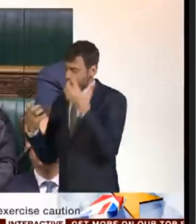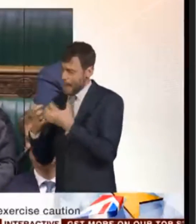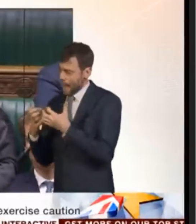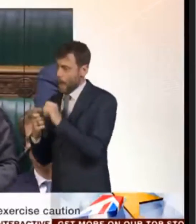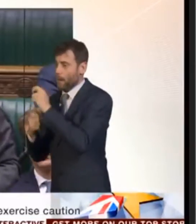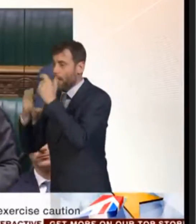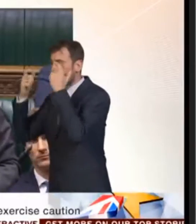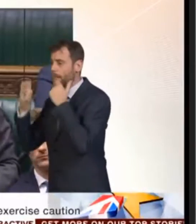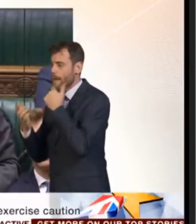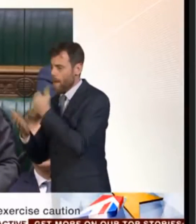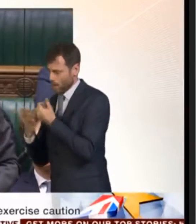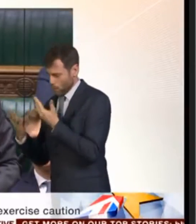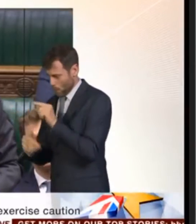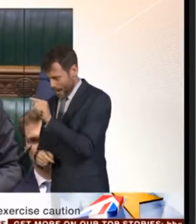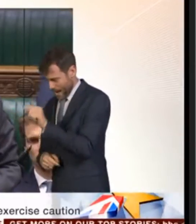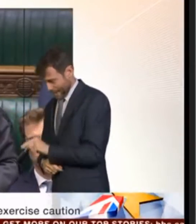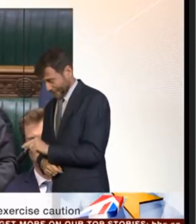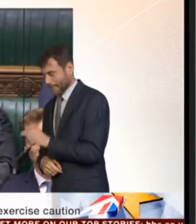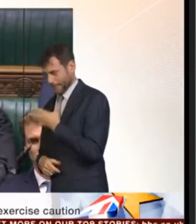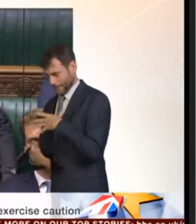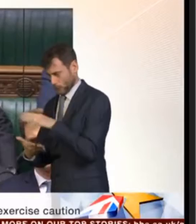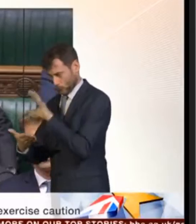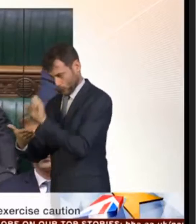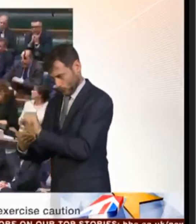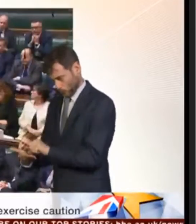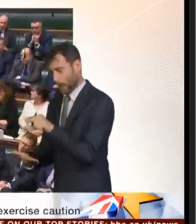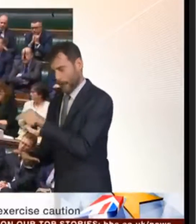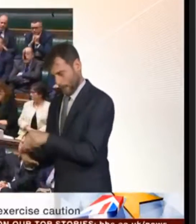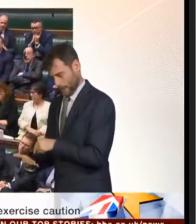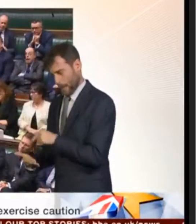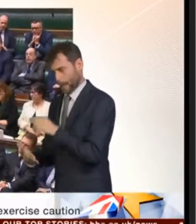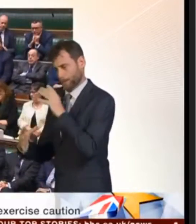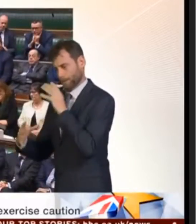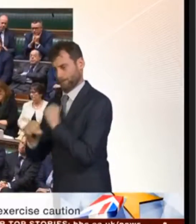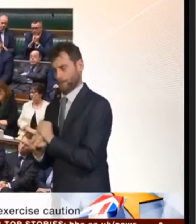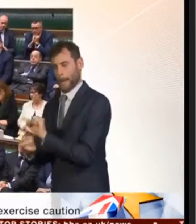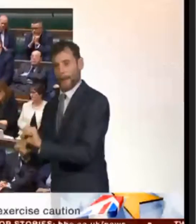and that's a possible way of reconciling